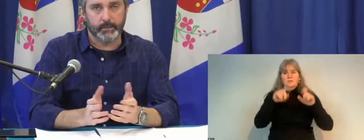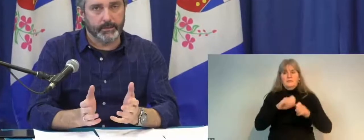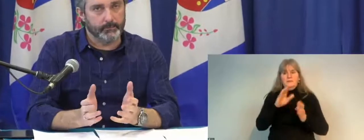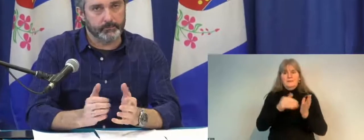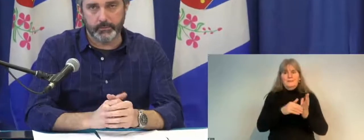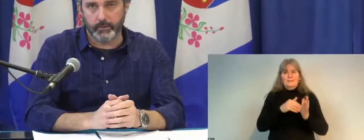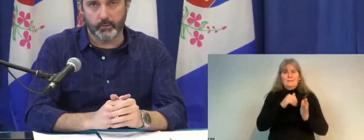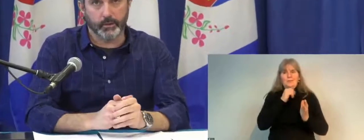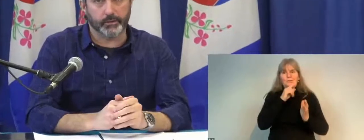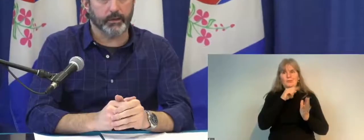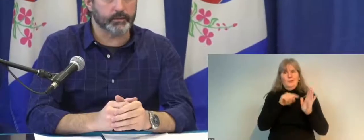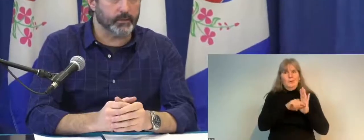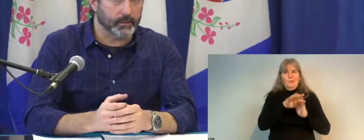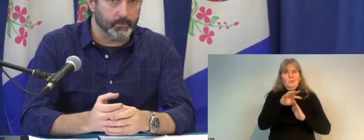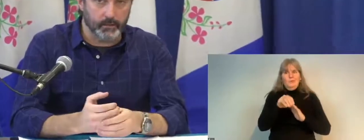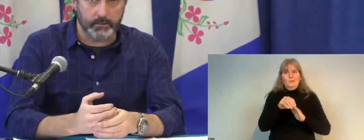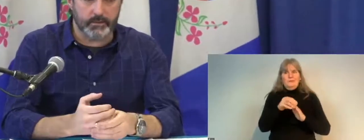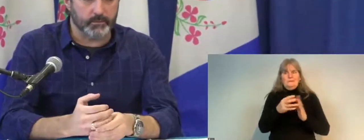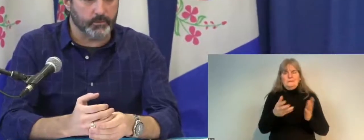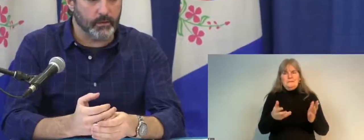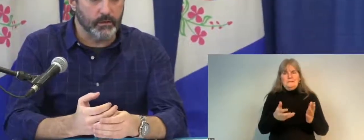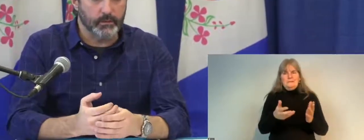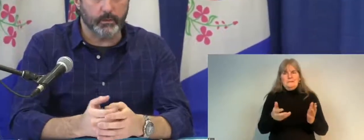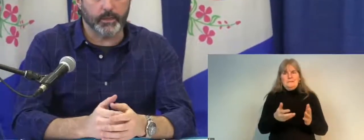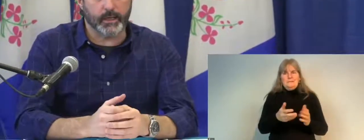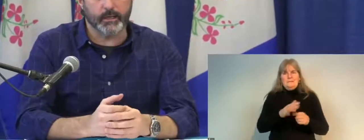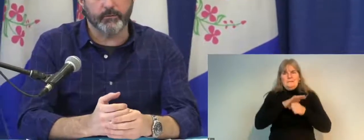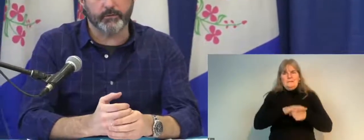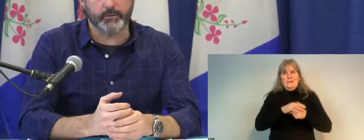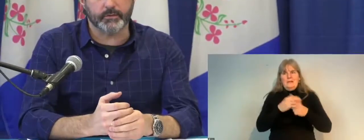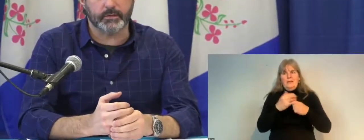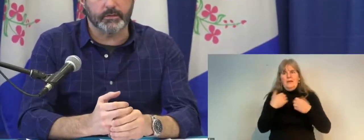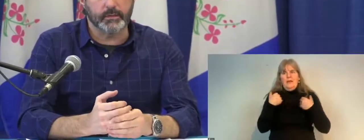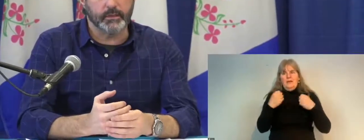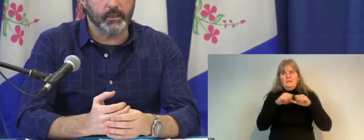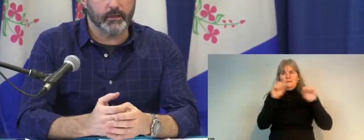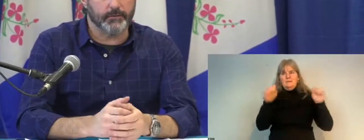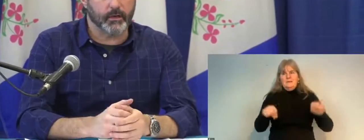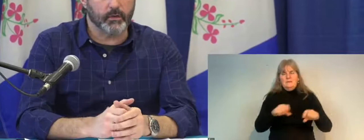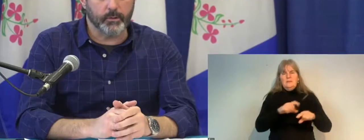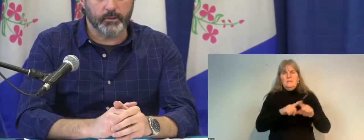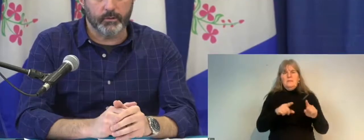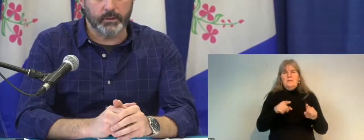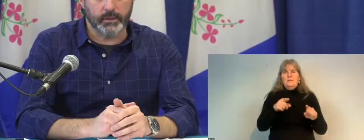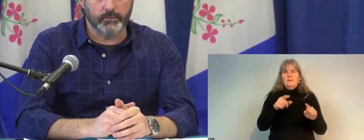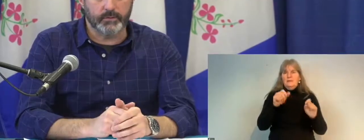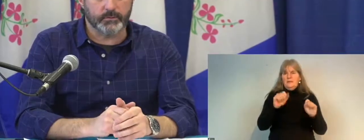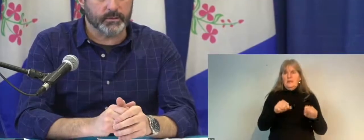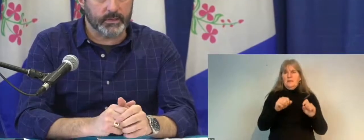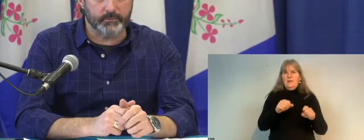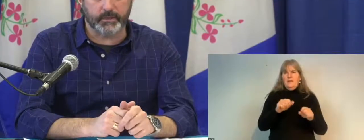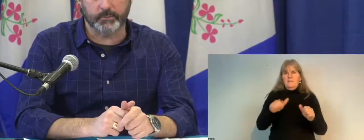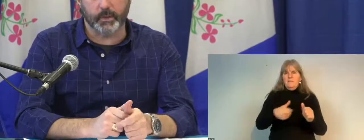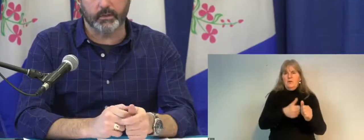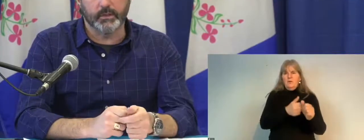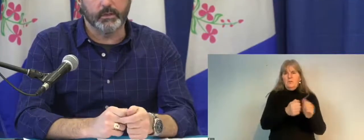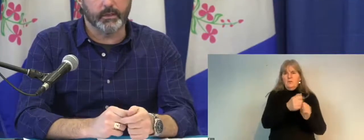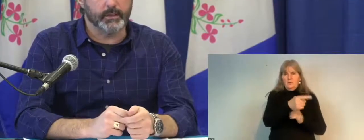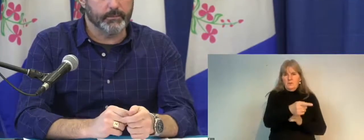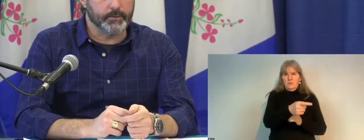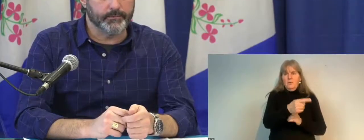40, with a strain on the medical system as well. But we can have officials follow up with you and give you some specifics